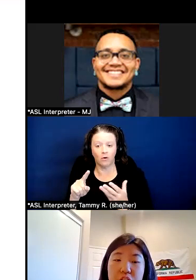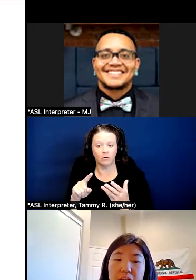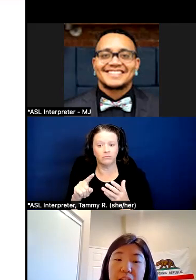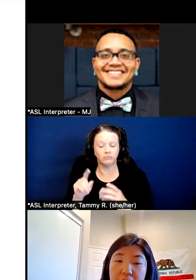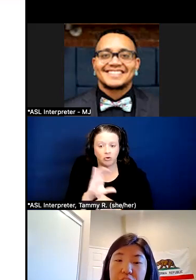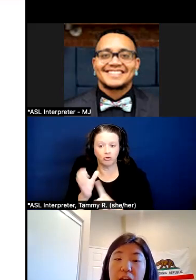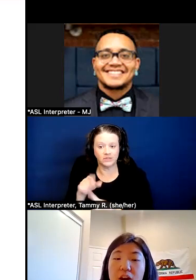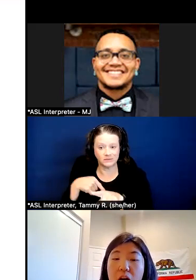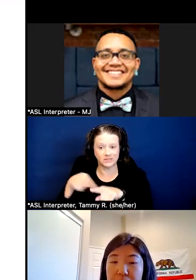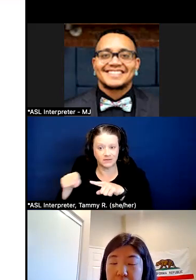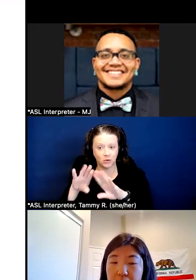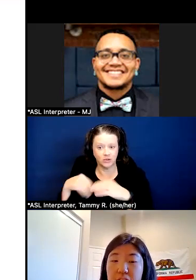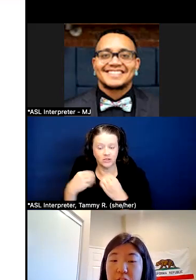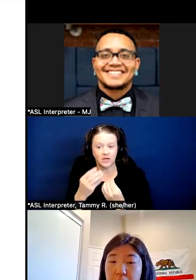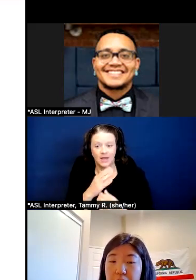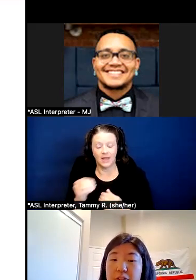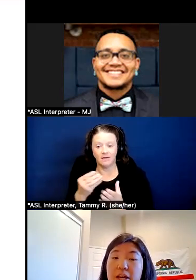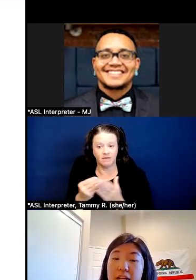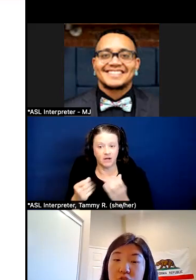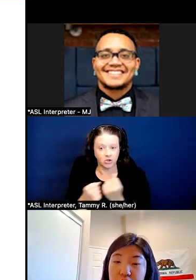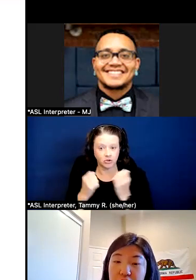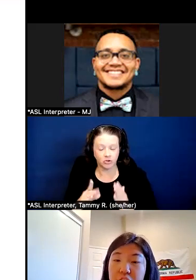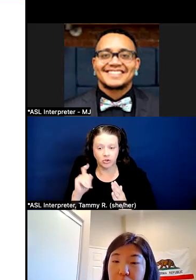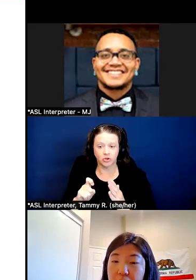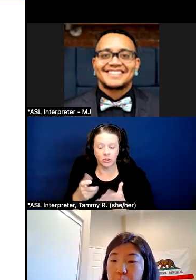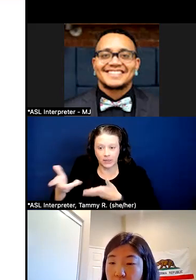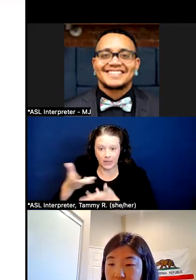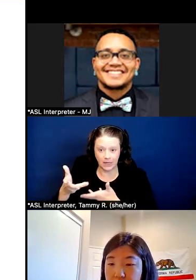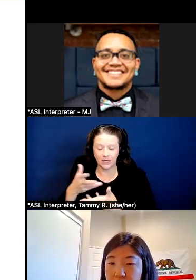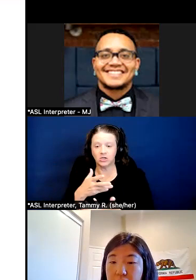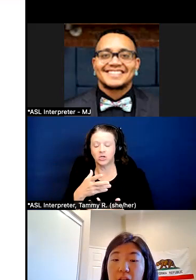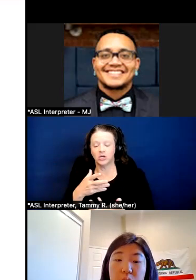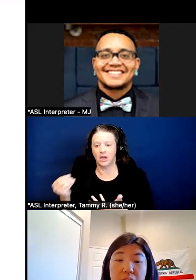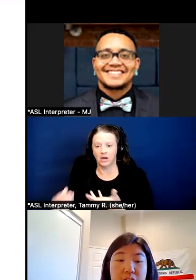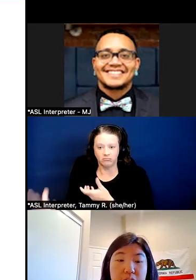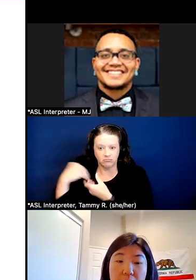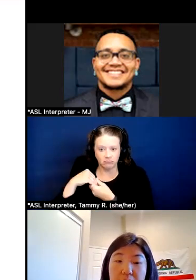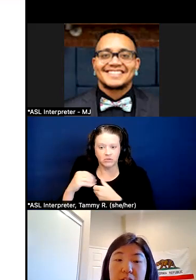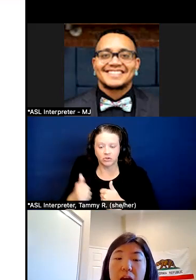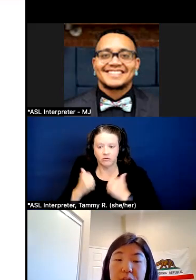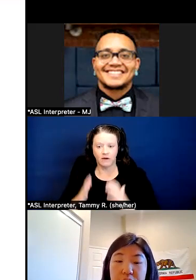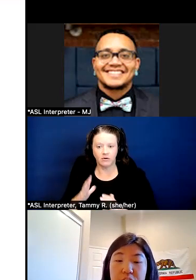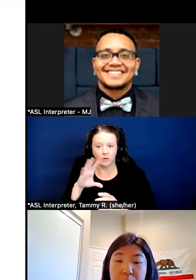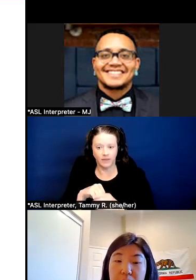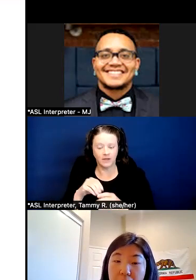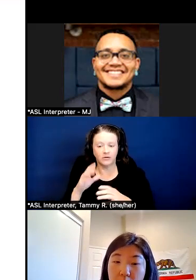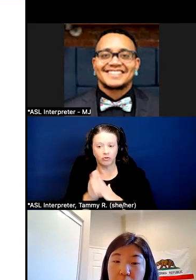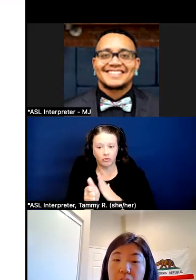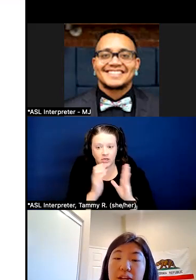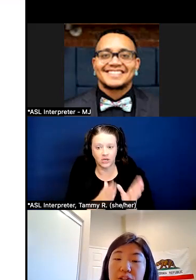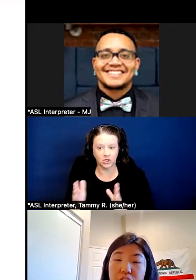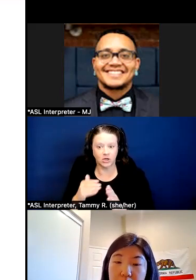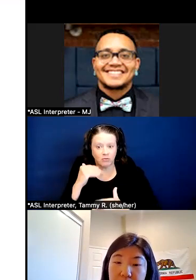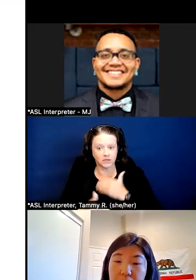funders should engage and compensate survivors in strategic planning processes so that survivors have decision-making